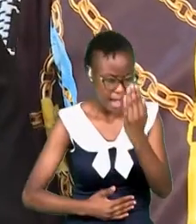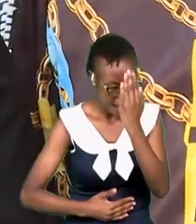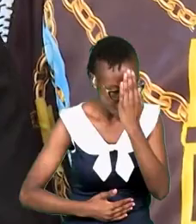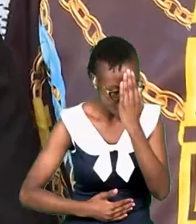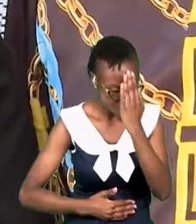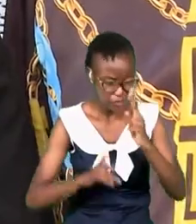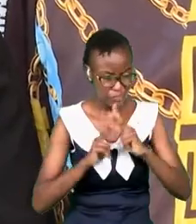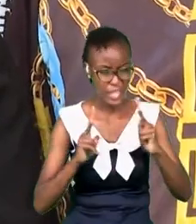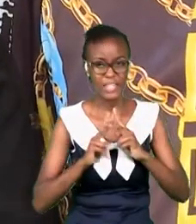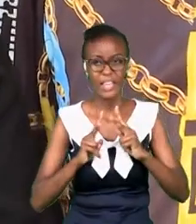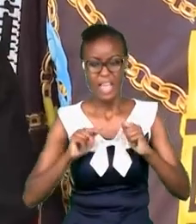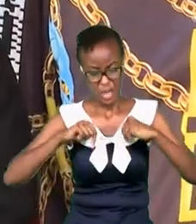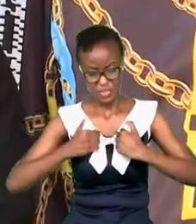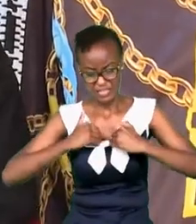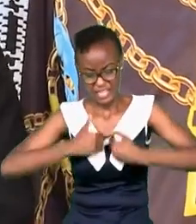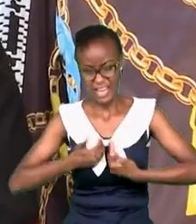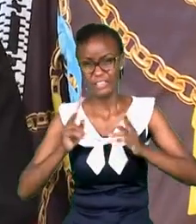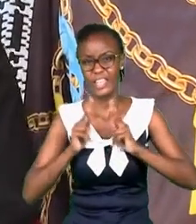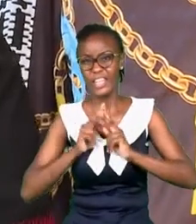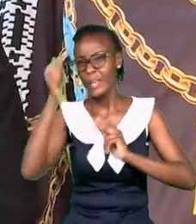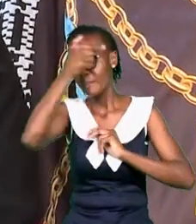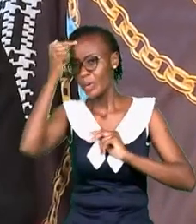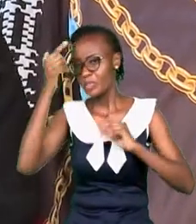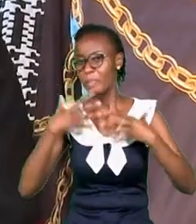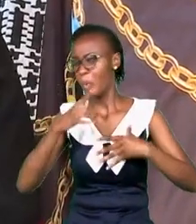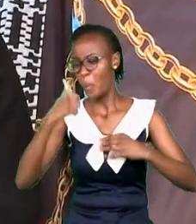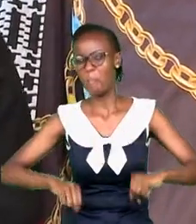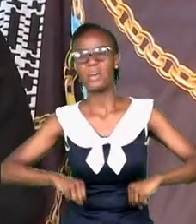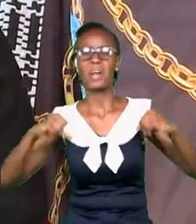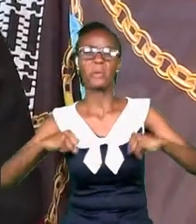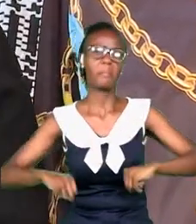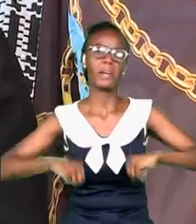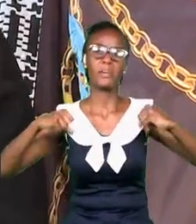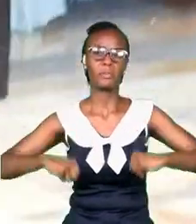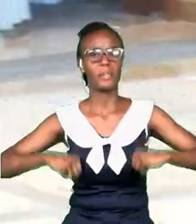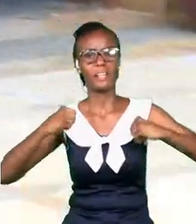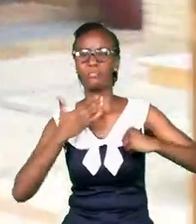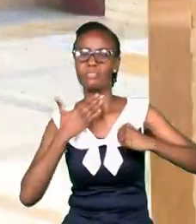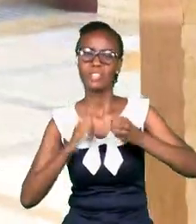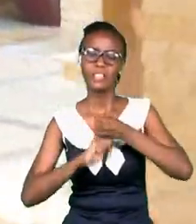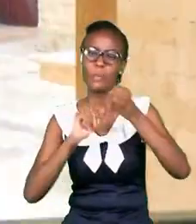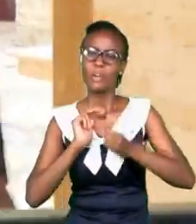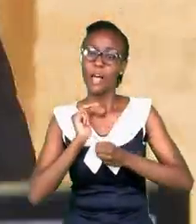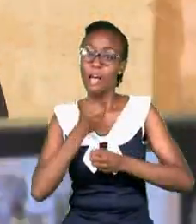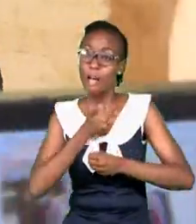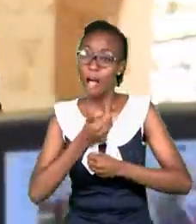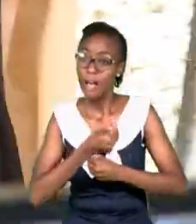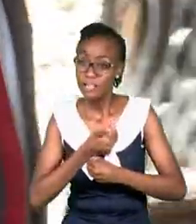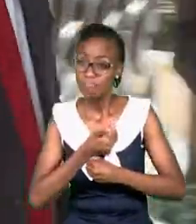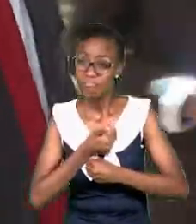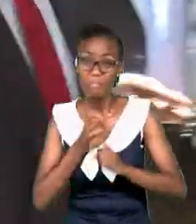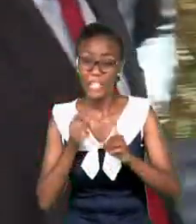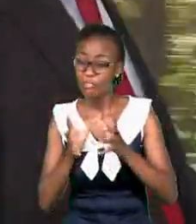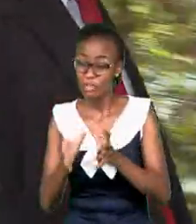thumping and, you know, looking for our support by force. The Serena meeting was attended